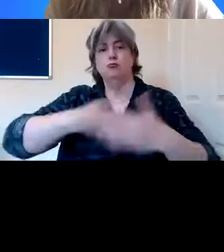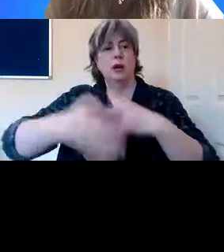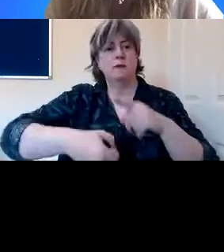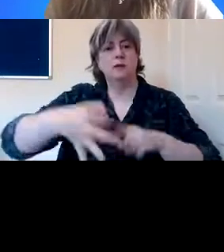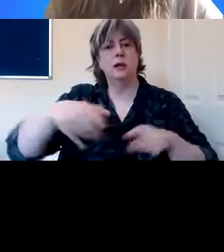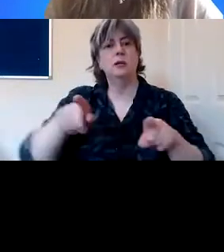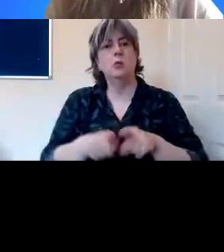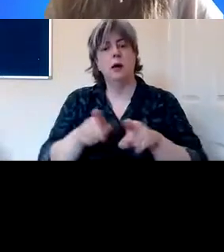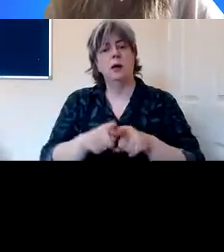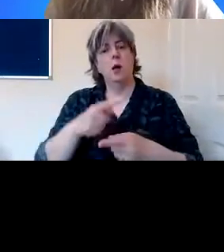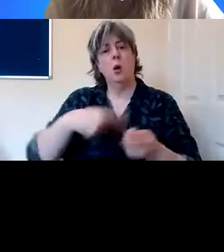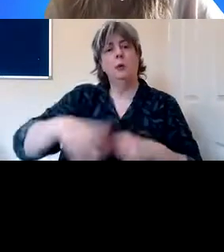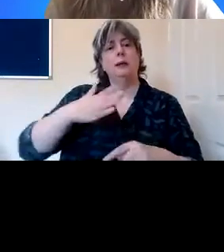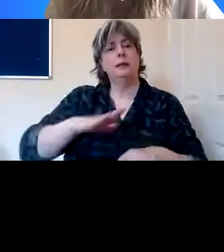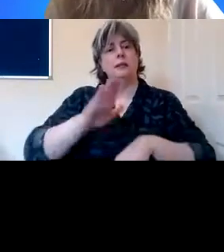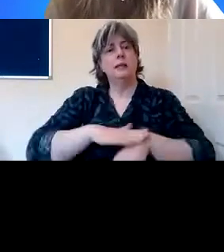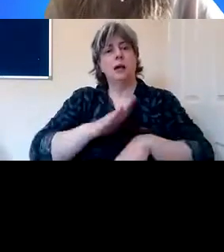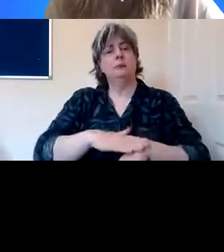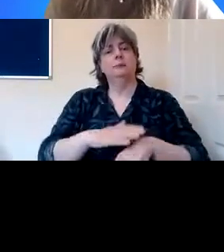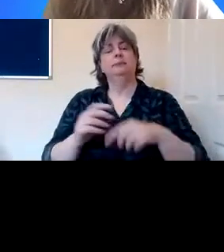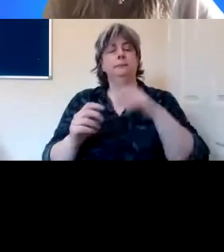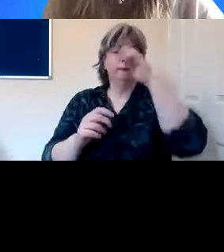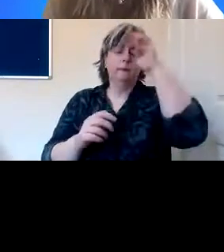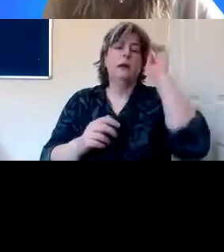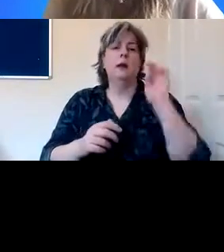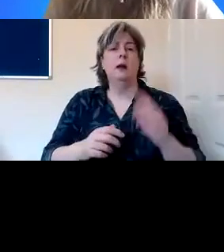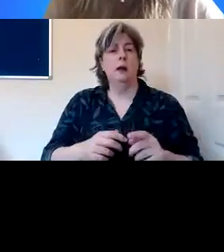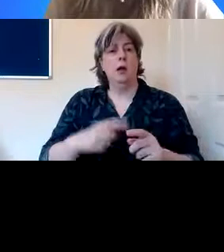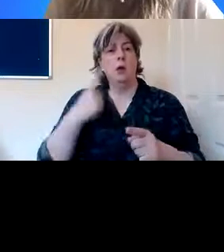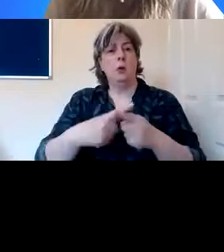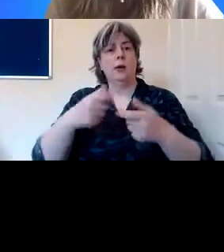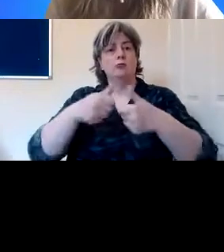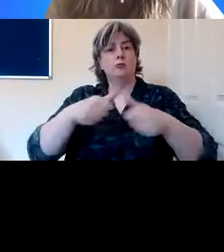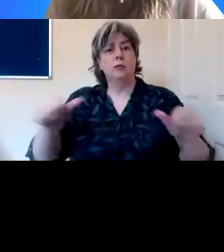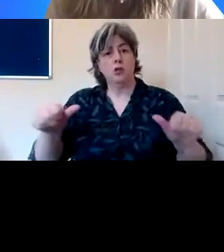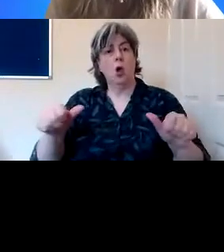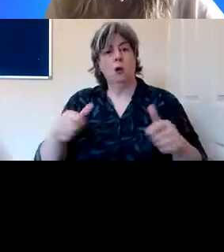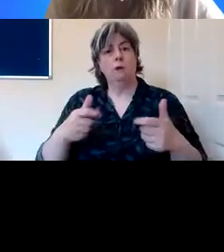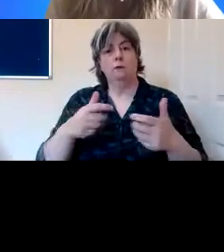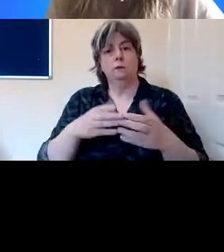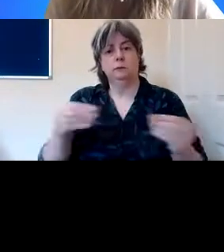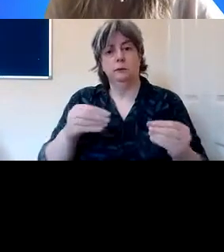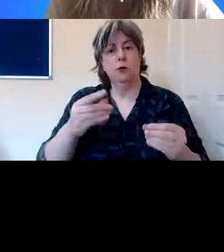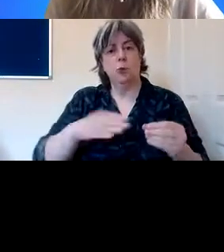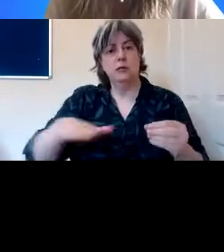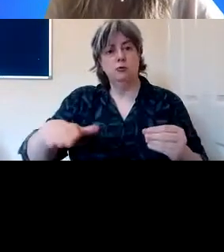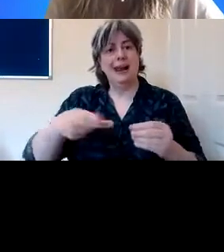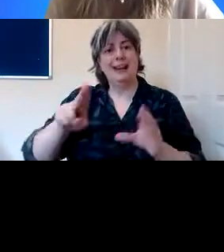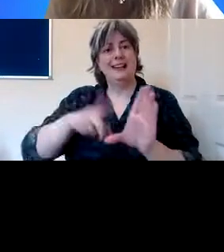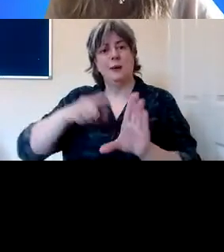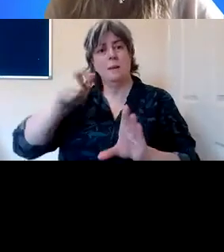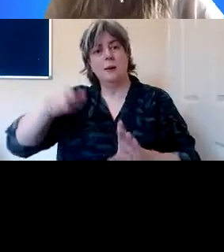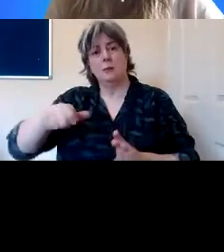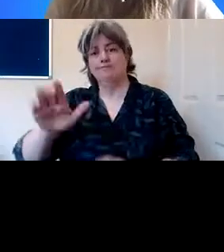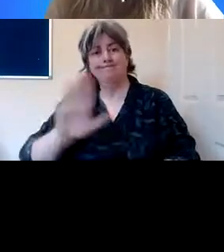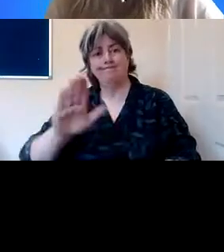time to do this. It's not going to be a quick fix intervention for children and young people, but it's long